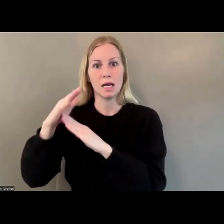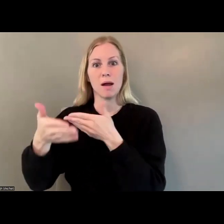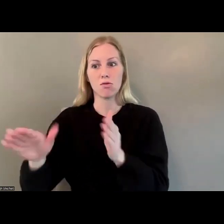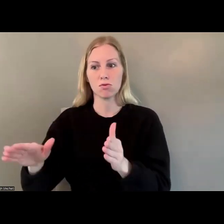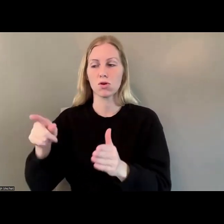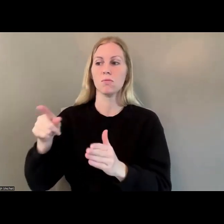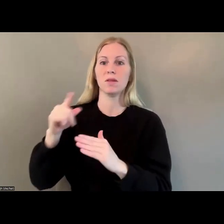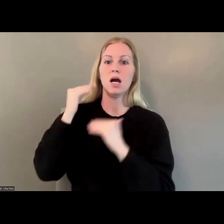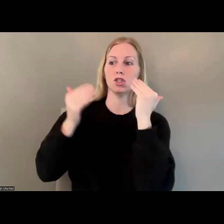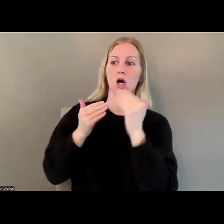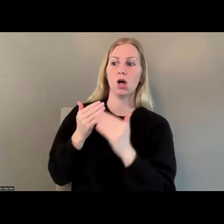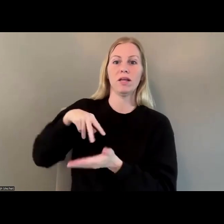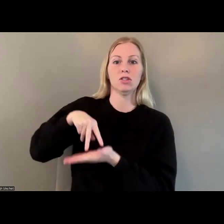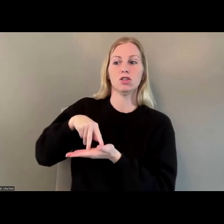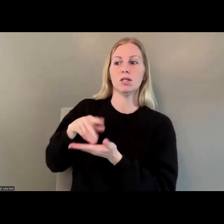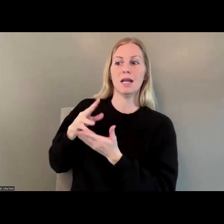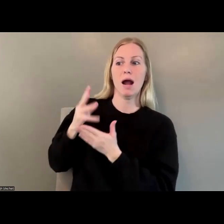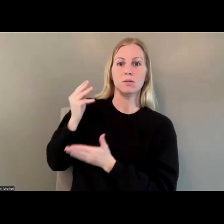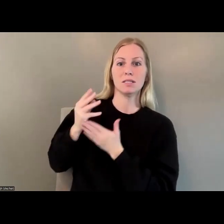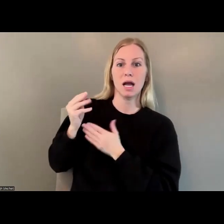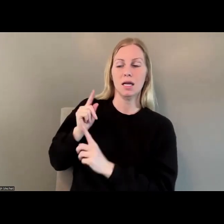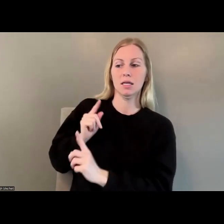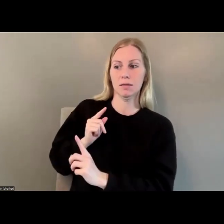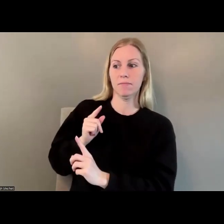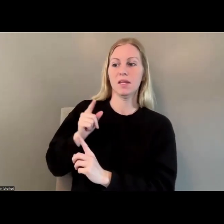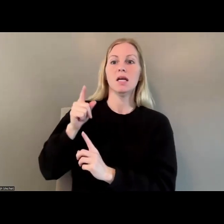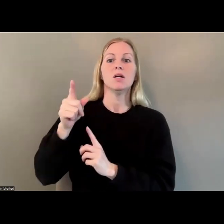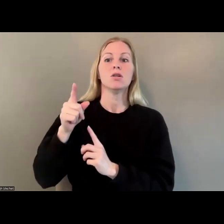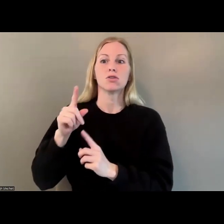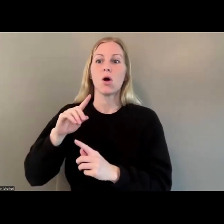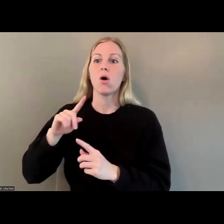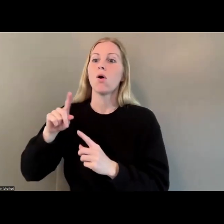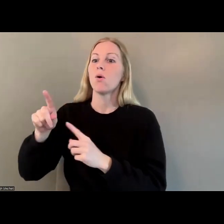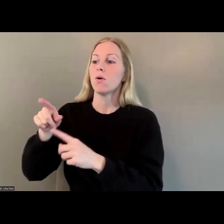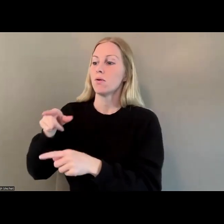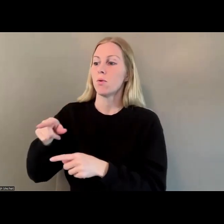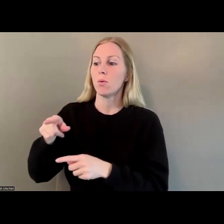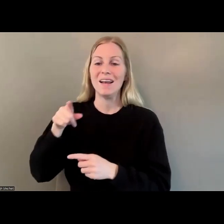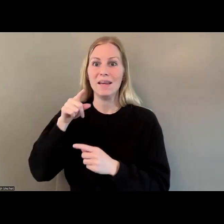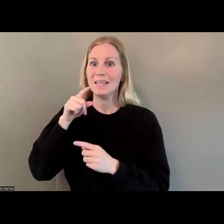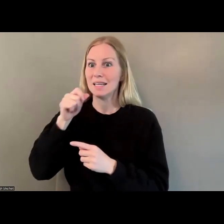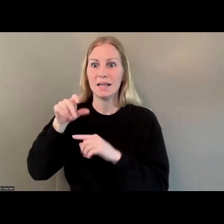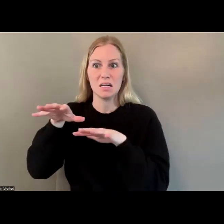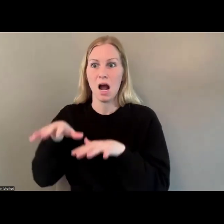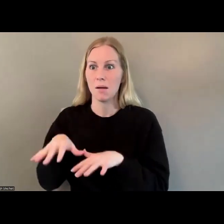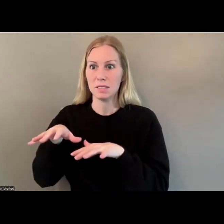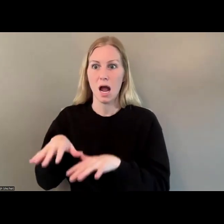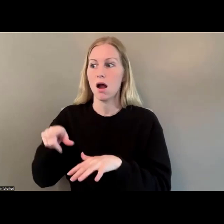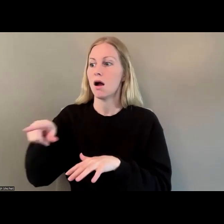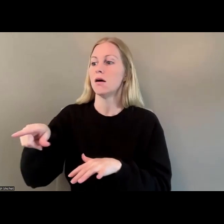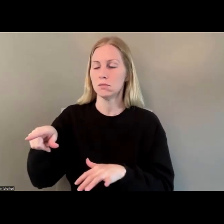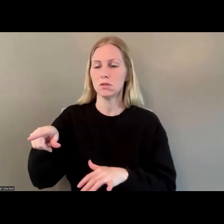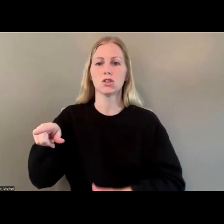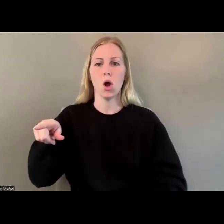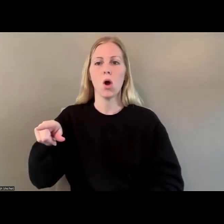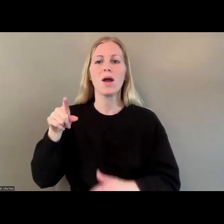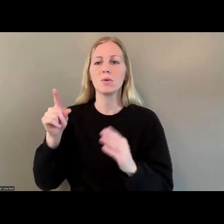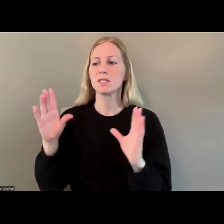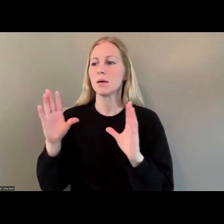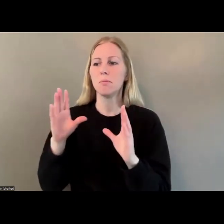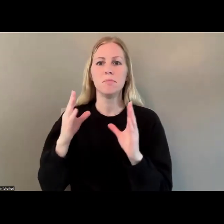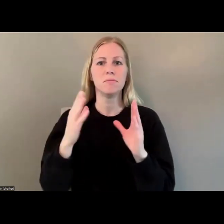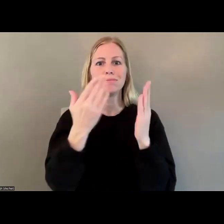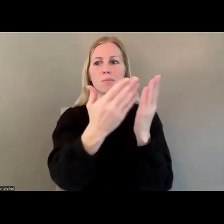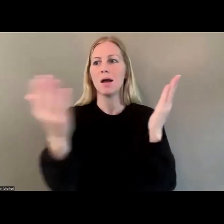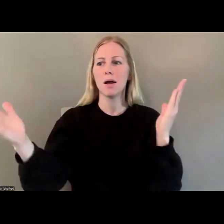didn't happen, the child was picked up and put into a padded area within the room. She was told later that day that the student was purposely set off